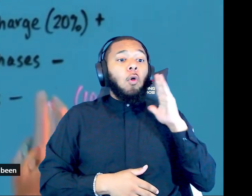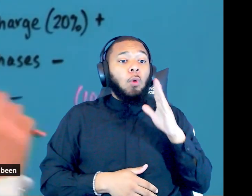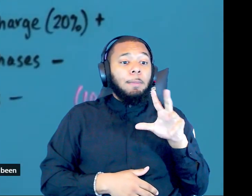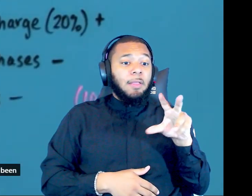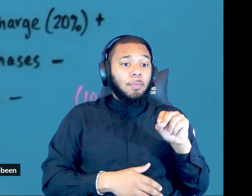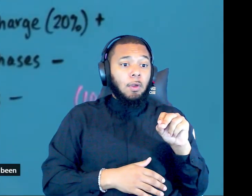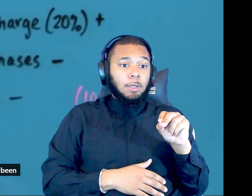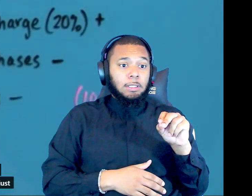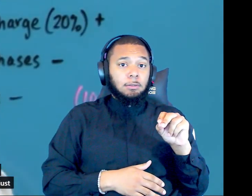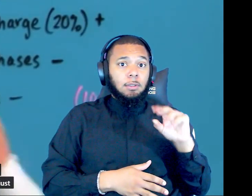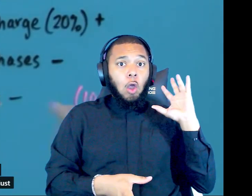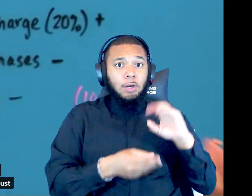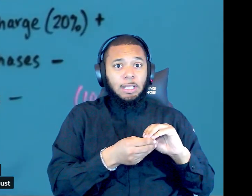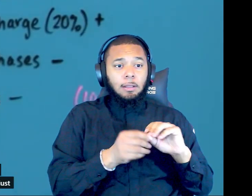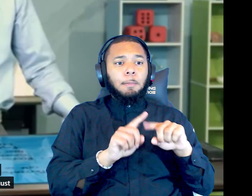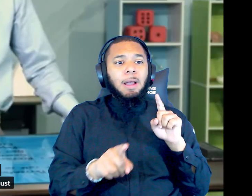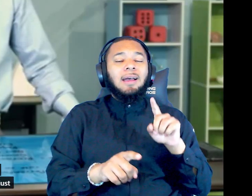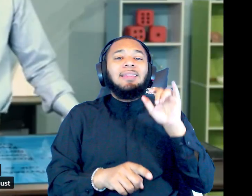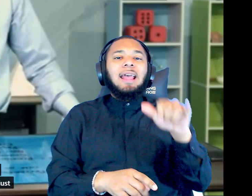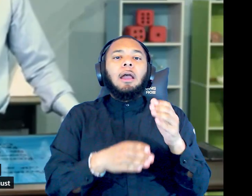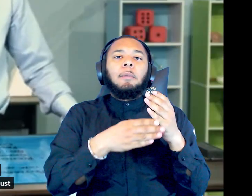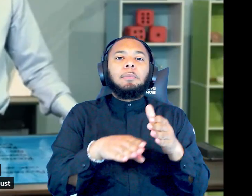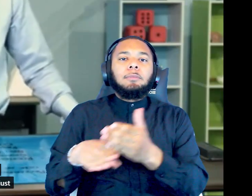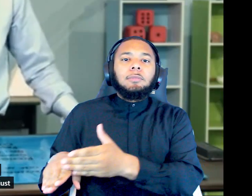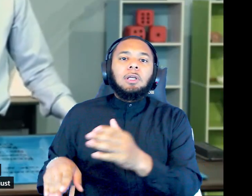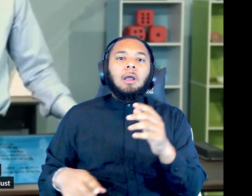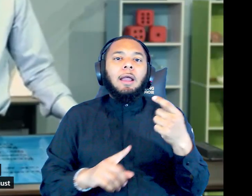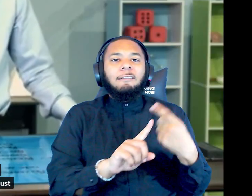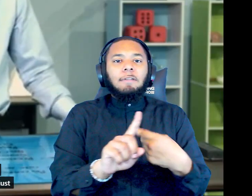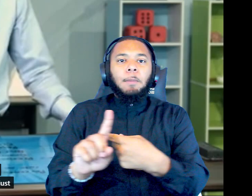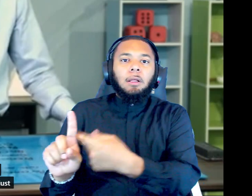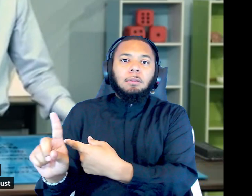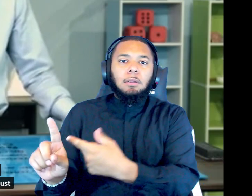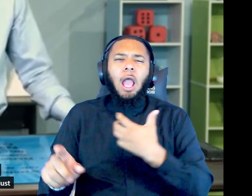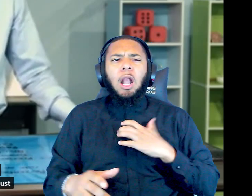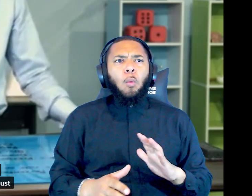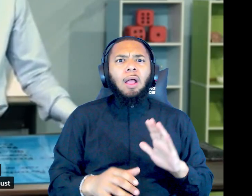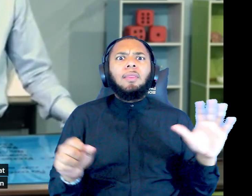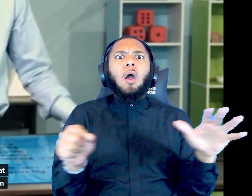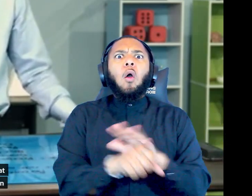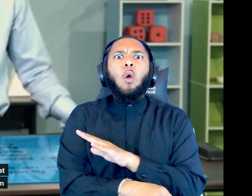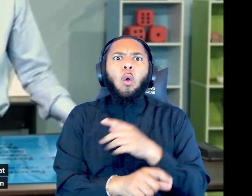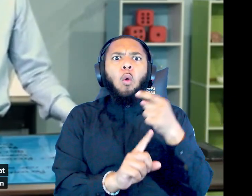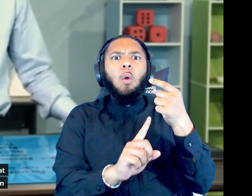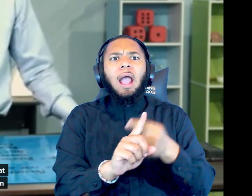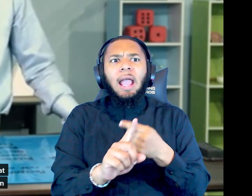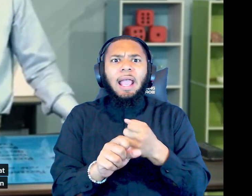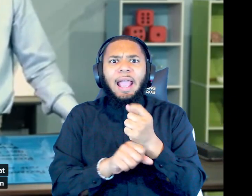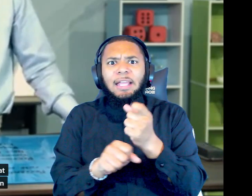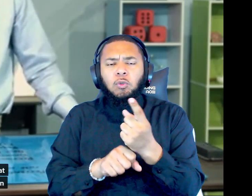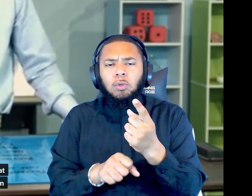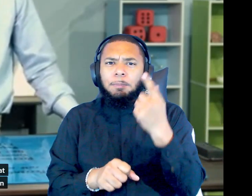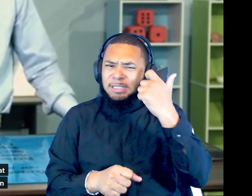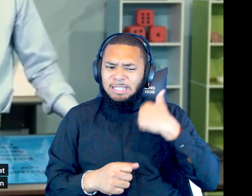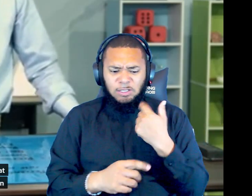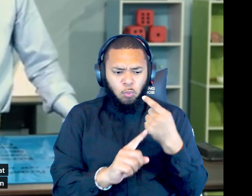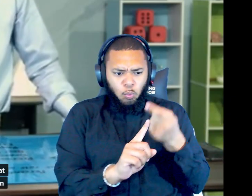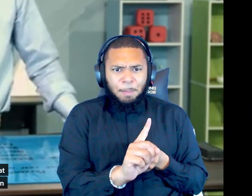But the issue is, is that this is monthly. I don't want the whole annual figure because this is just one month's worth of data.